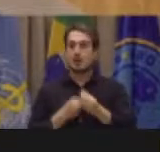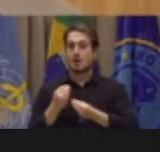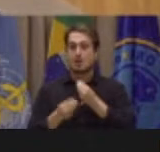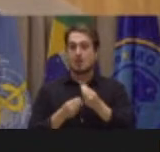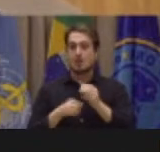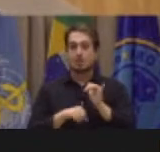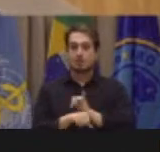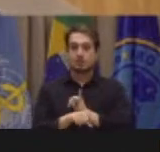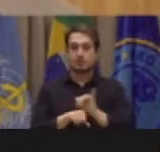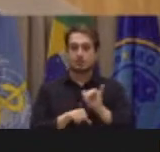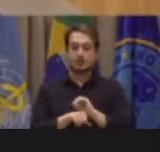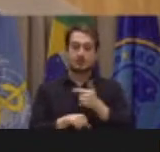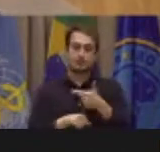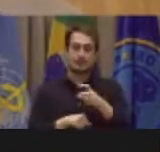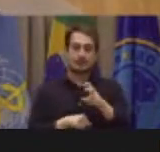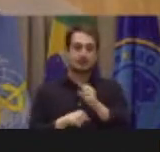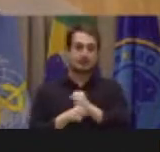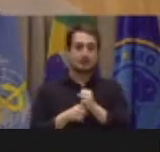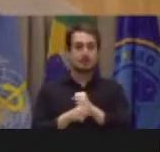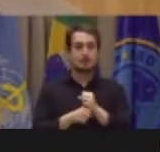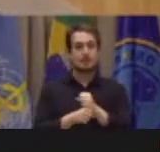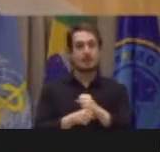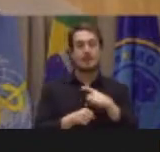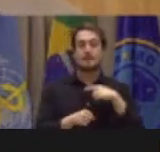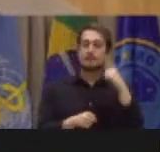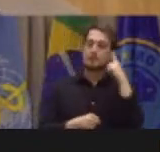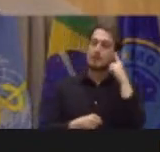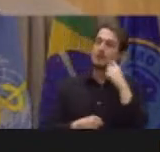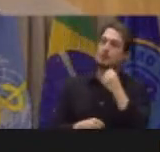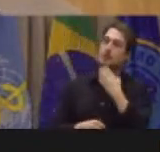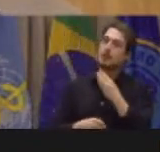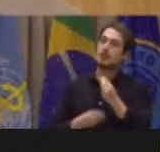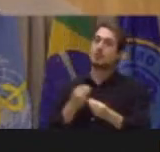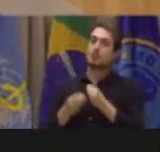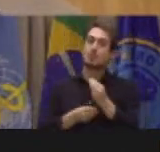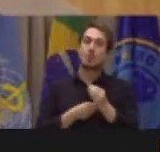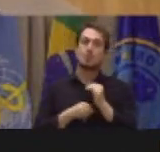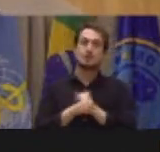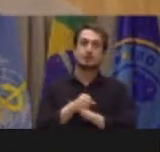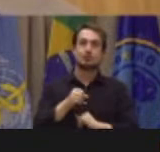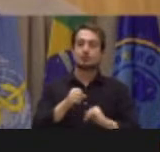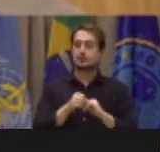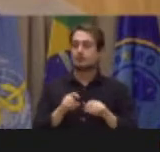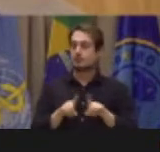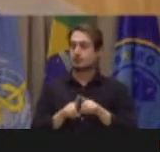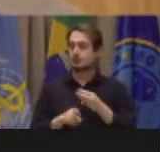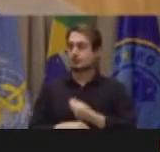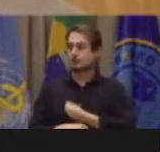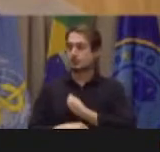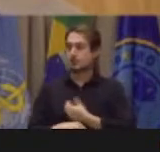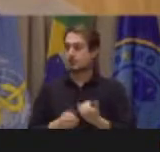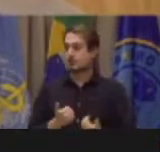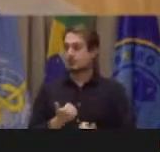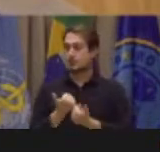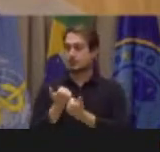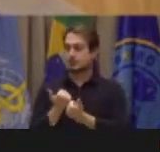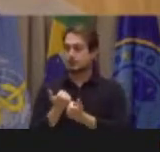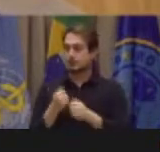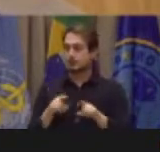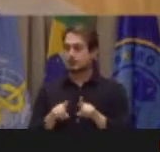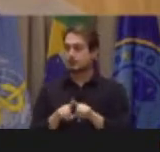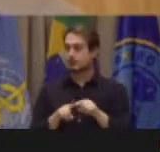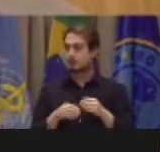opportunities. So we have to think about the next 5 years. We have to think about how to institutionalize that, how